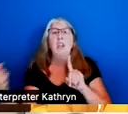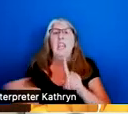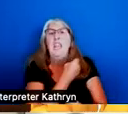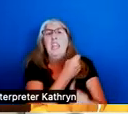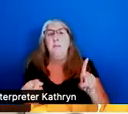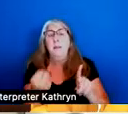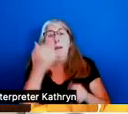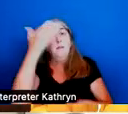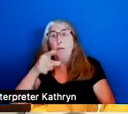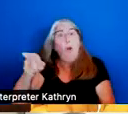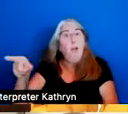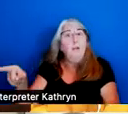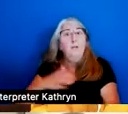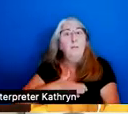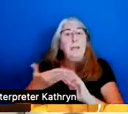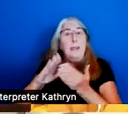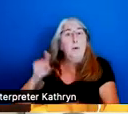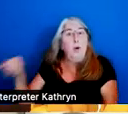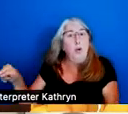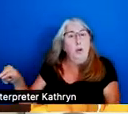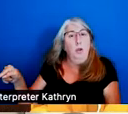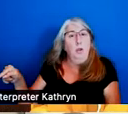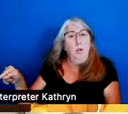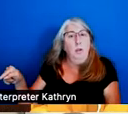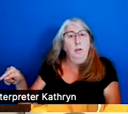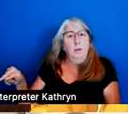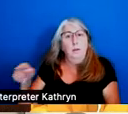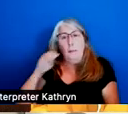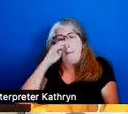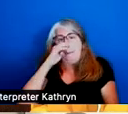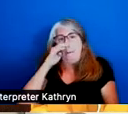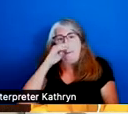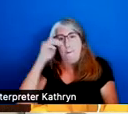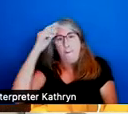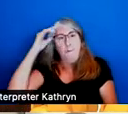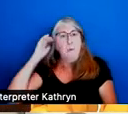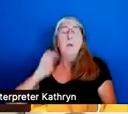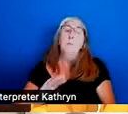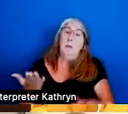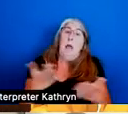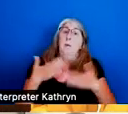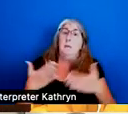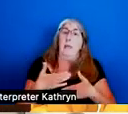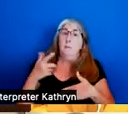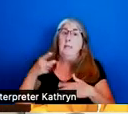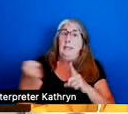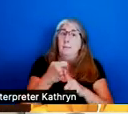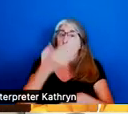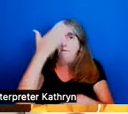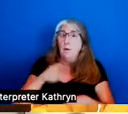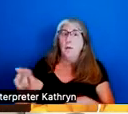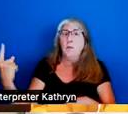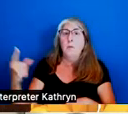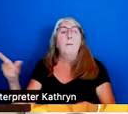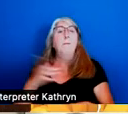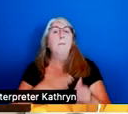front of my neighbor. Who does that? But I was so happy that he did that in front of someone. My